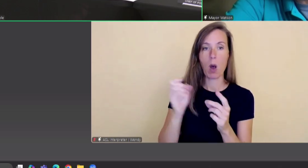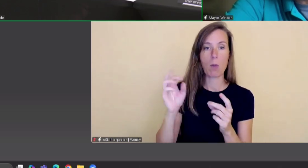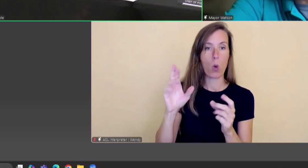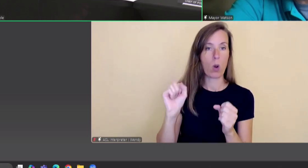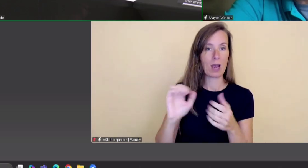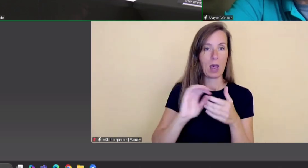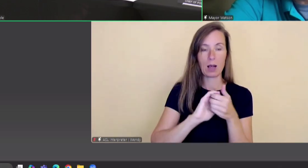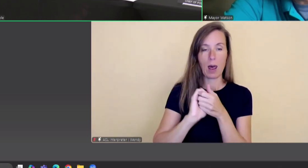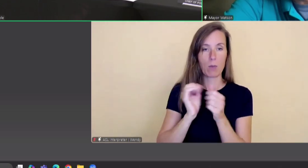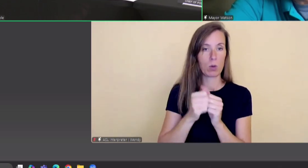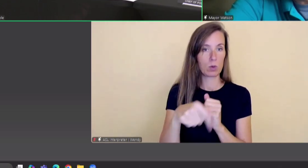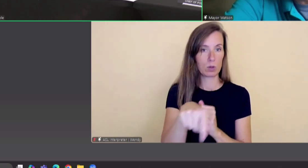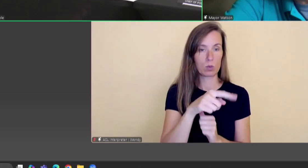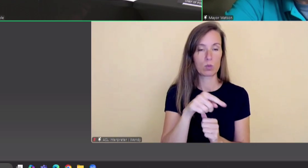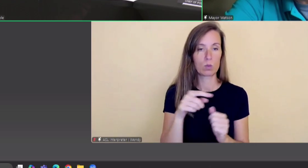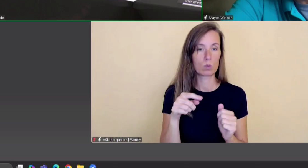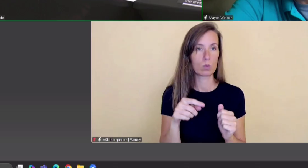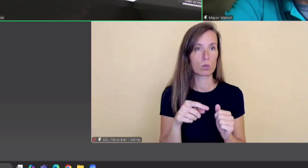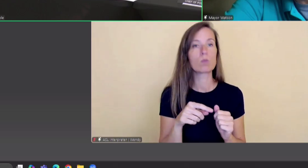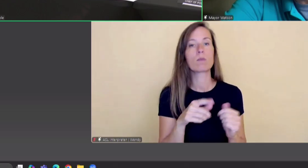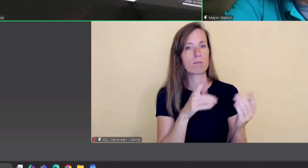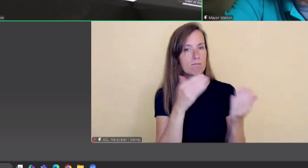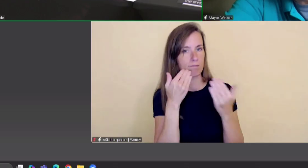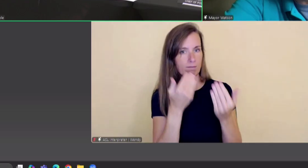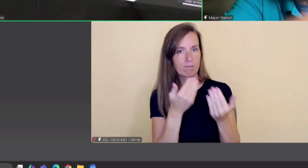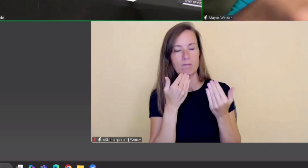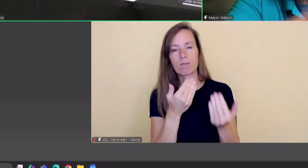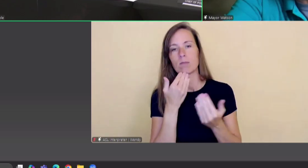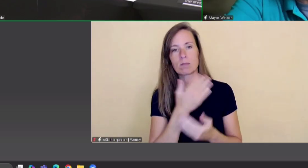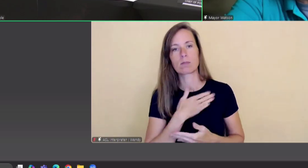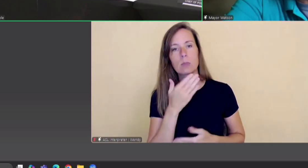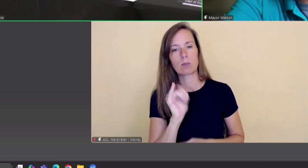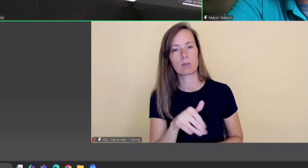you all. Thank you. Appreciate that. Thank you. Thank you, Chief.